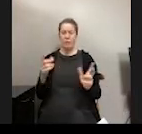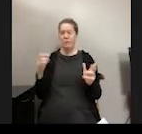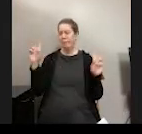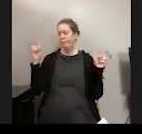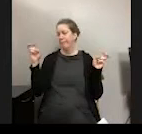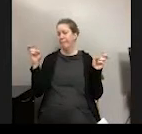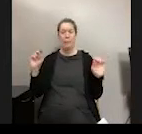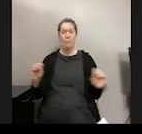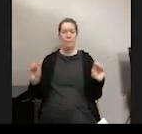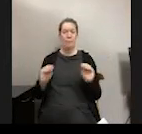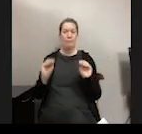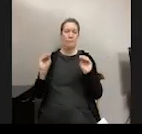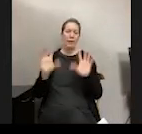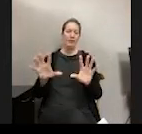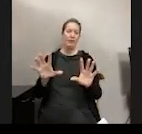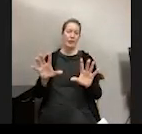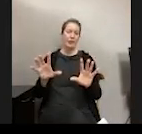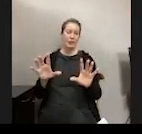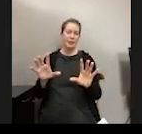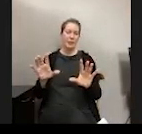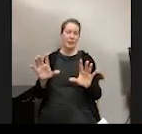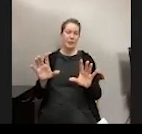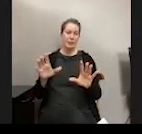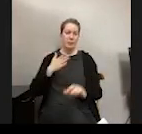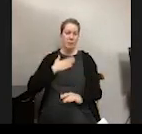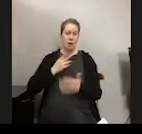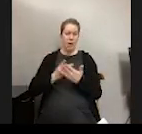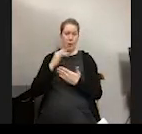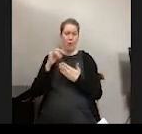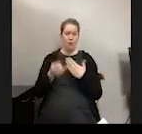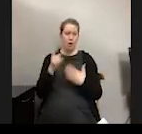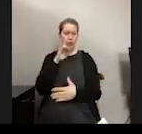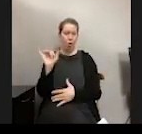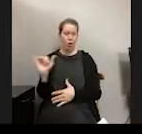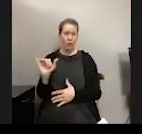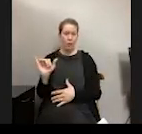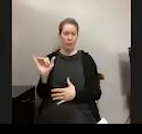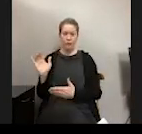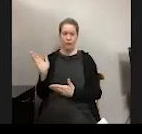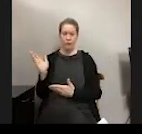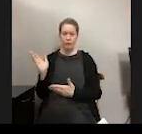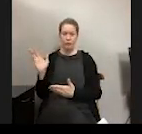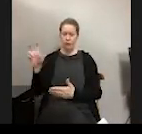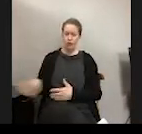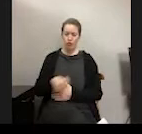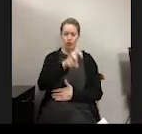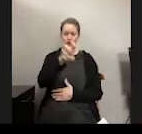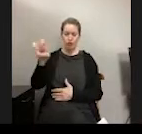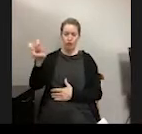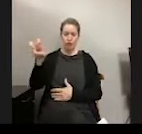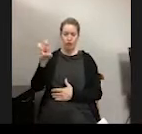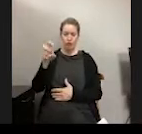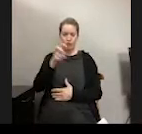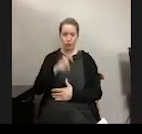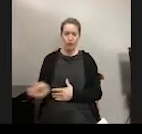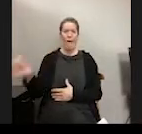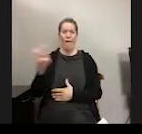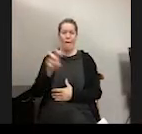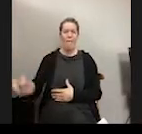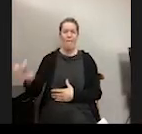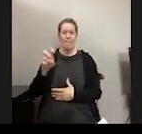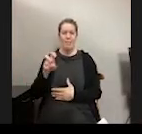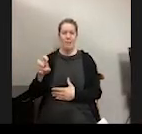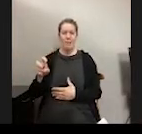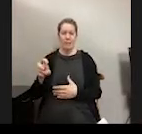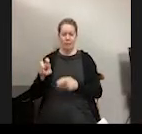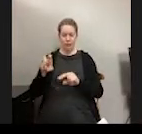And my project is one of those, basically we're bringing a traveling caravan into a neighborhood. We're gonna all come out of the truck,